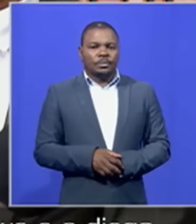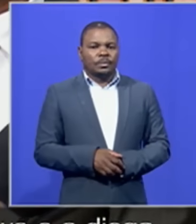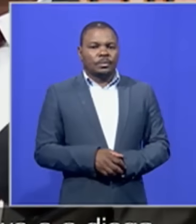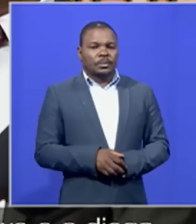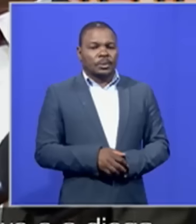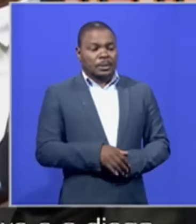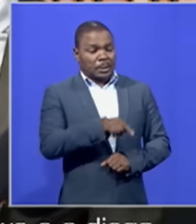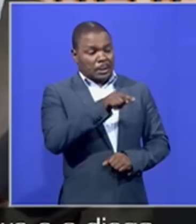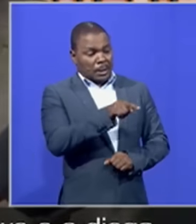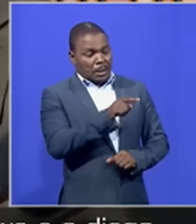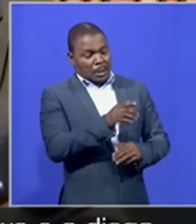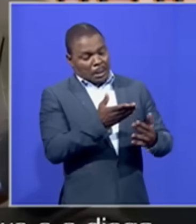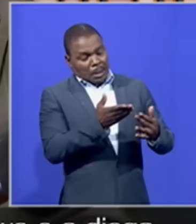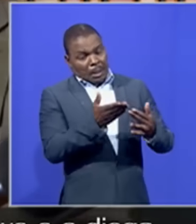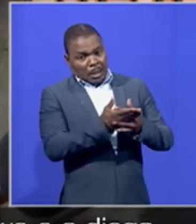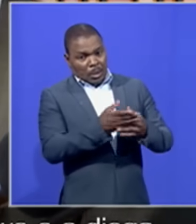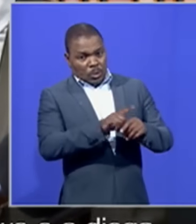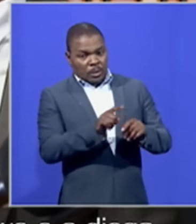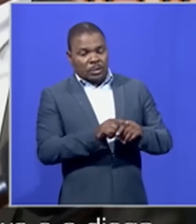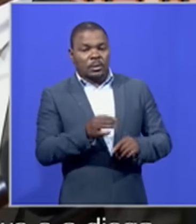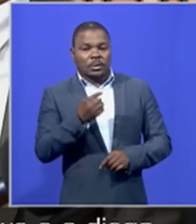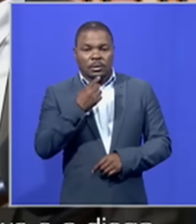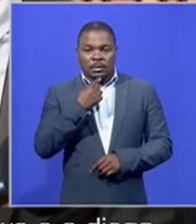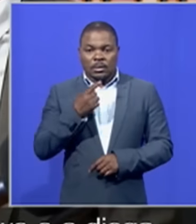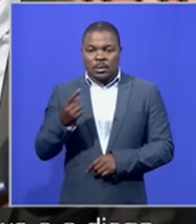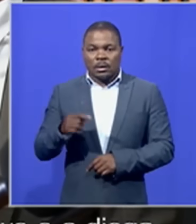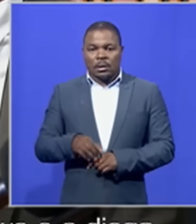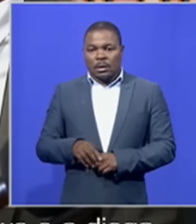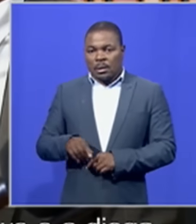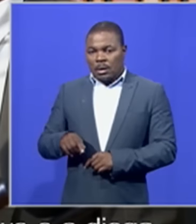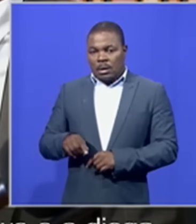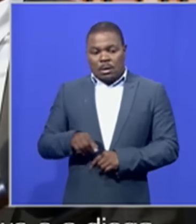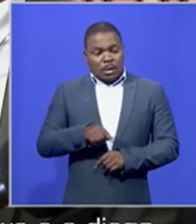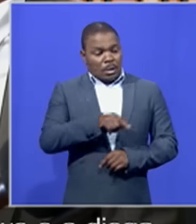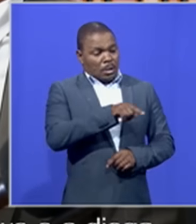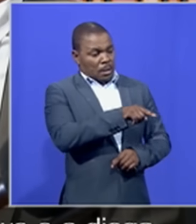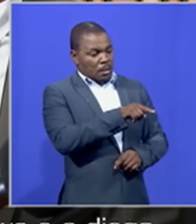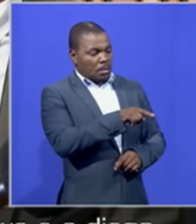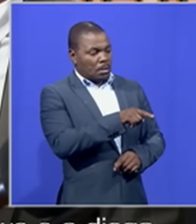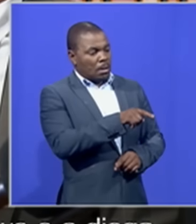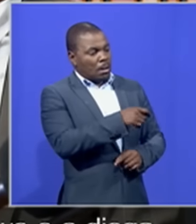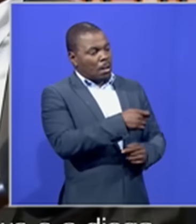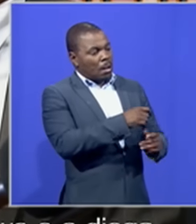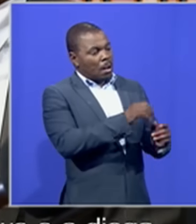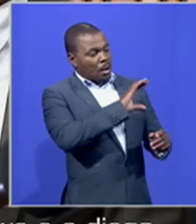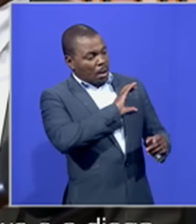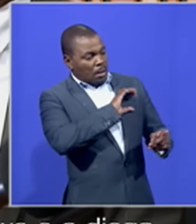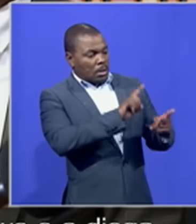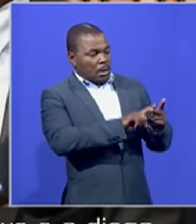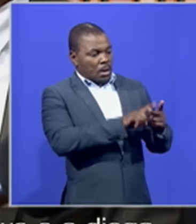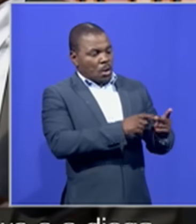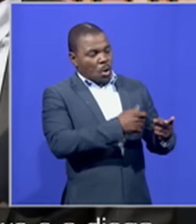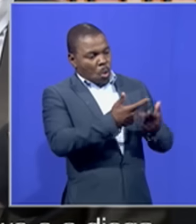allegations. The state is in possession of attorney-client information, privileged